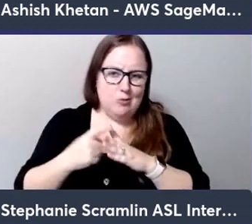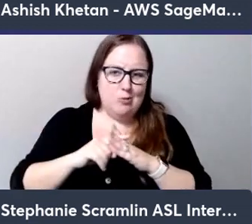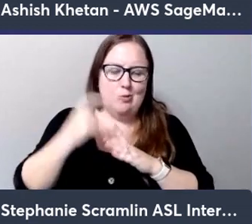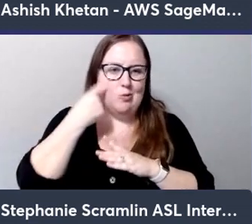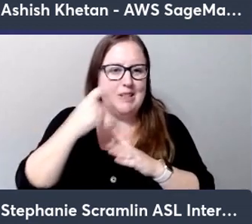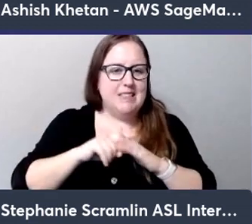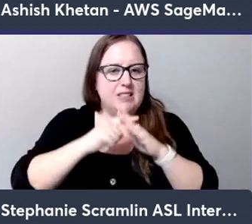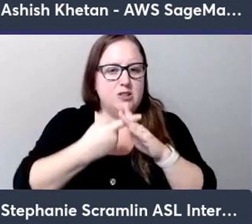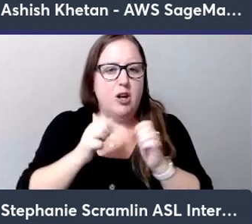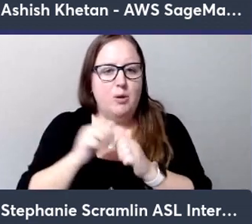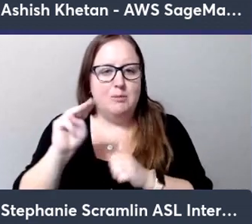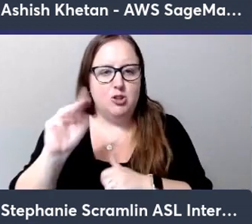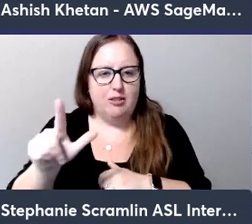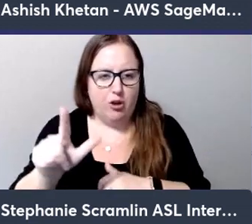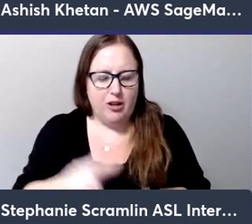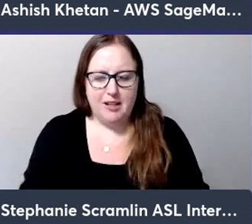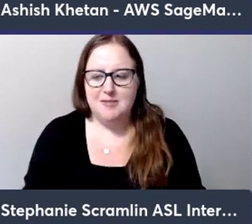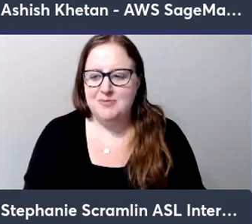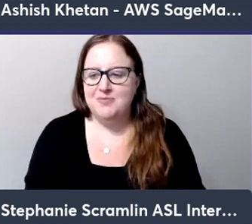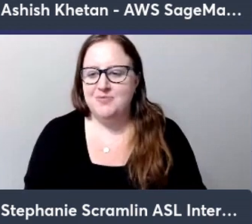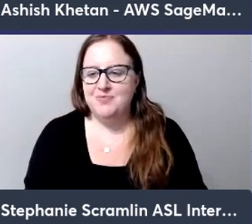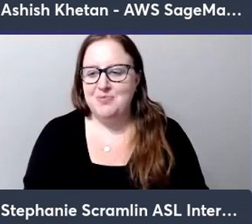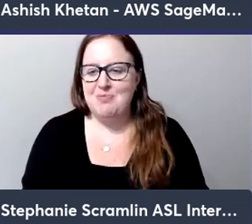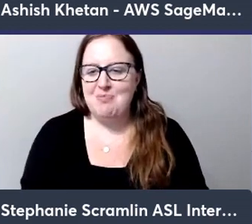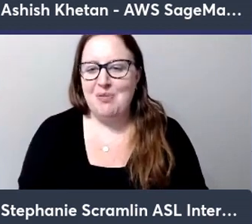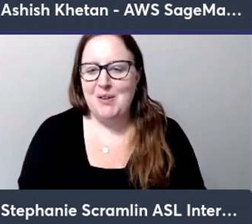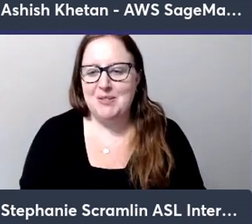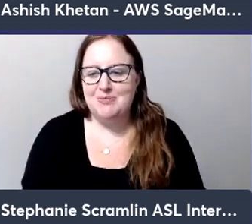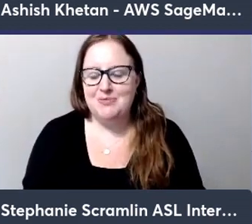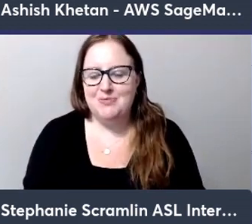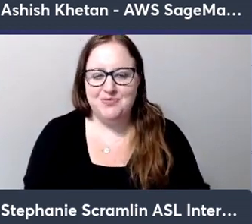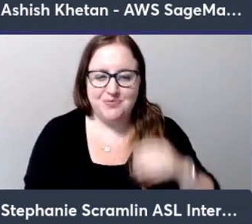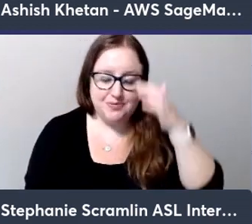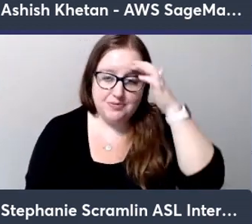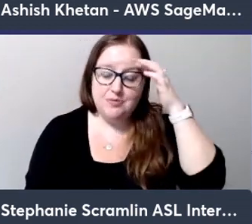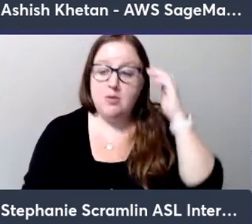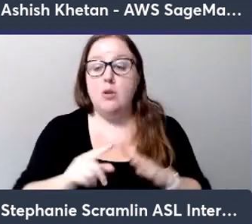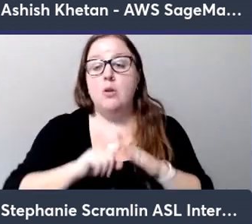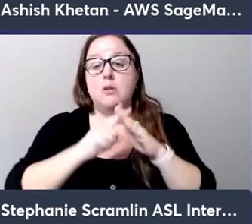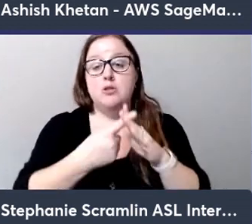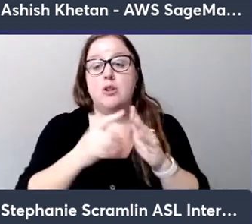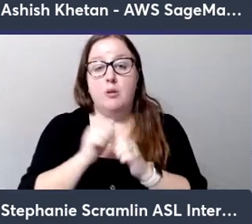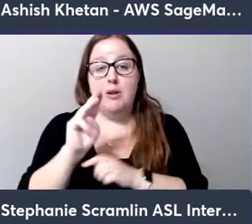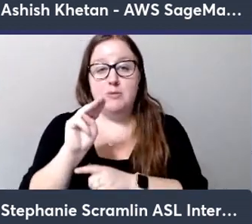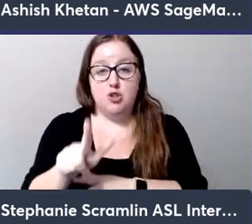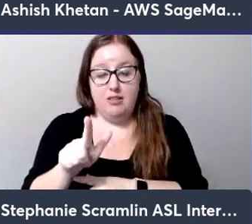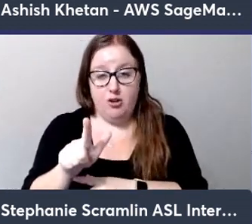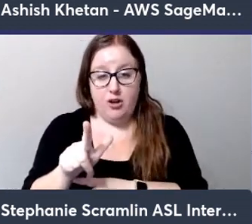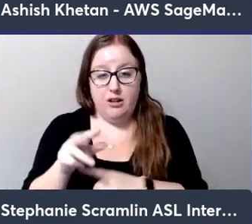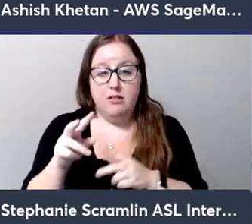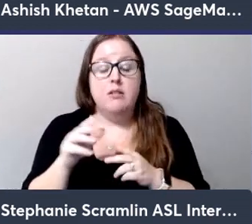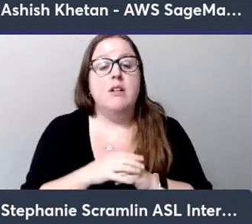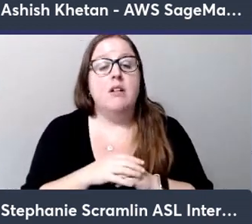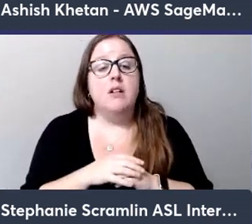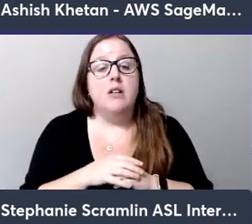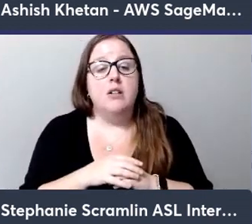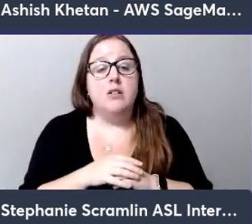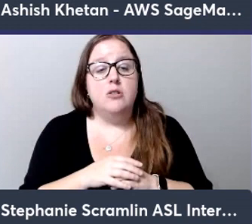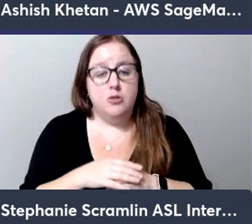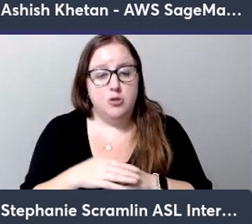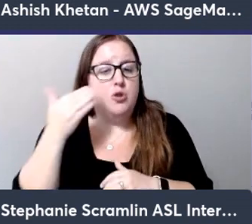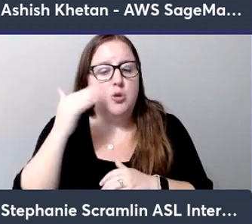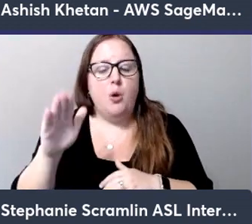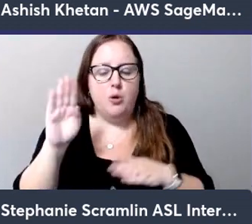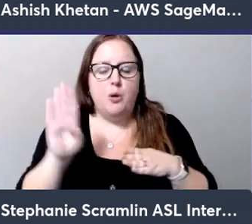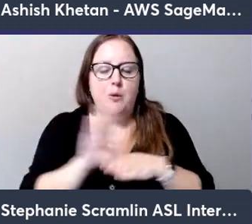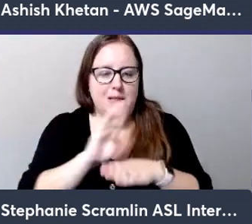with machine learning? So for starting with machine learning, either you definitely know your business use